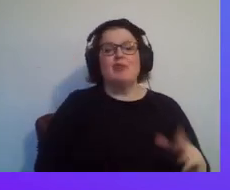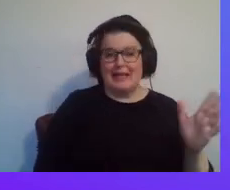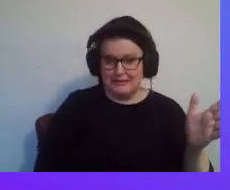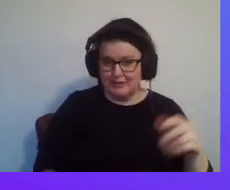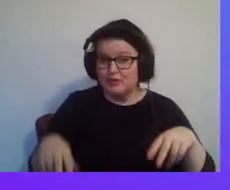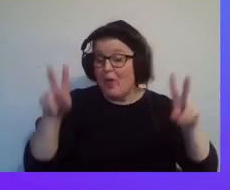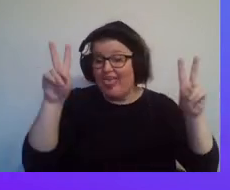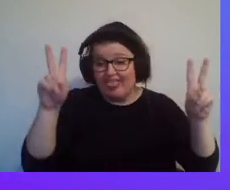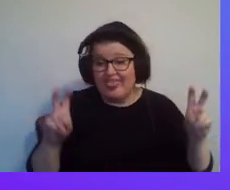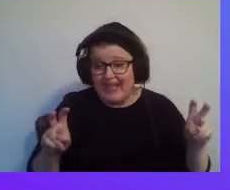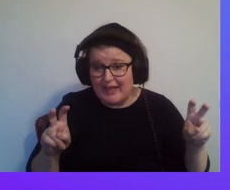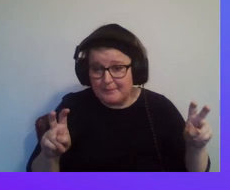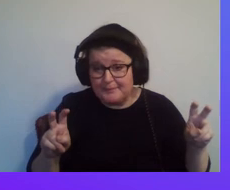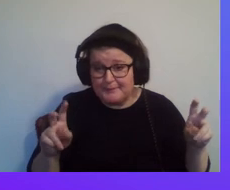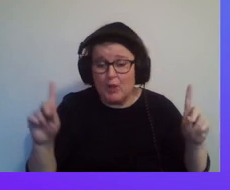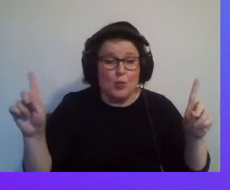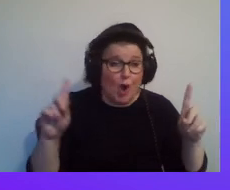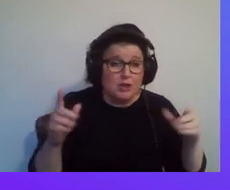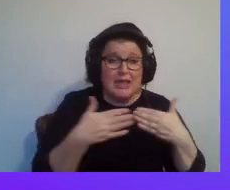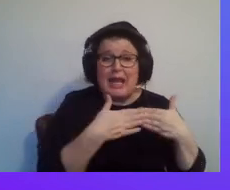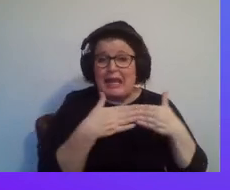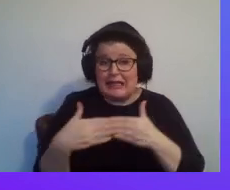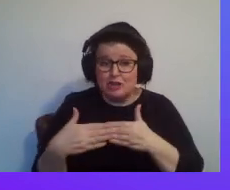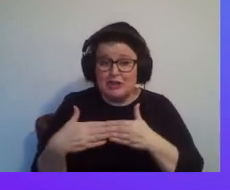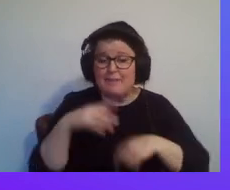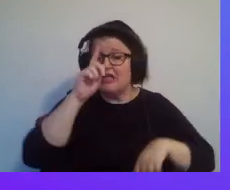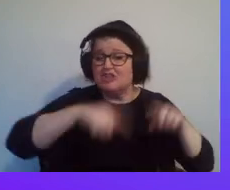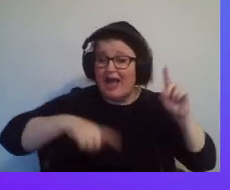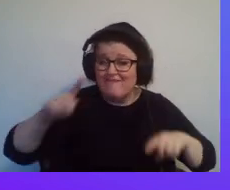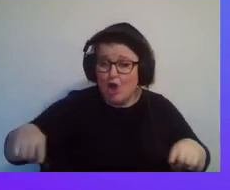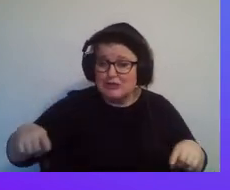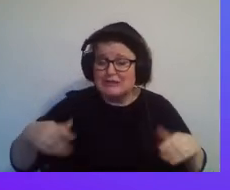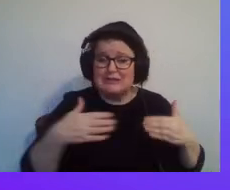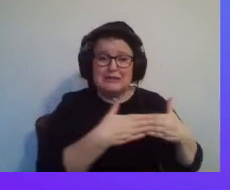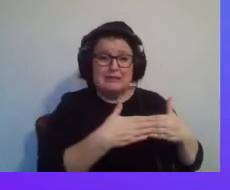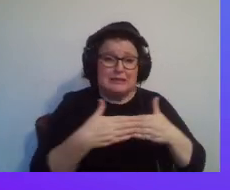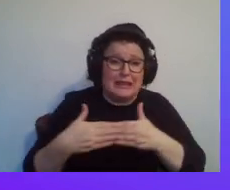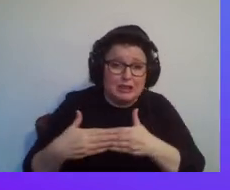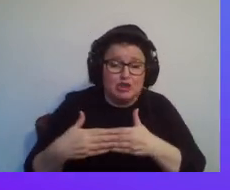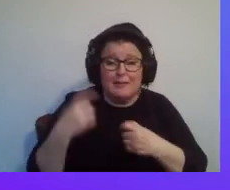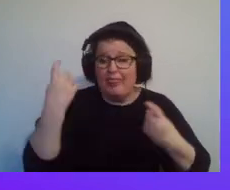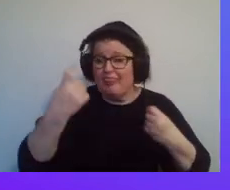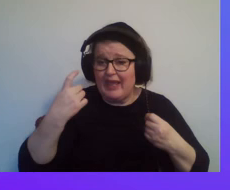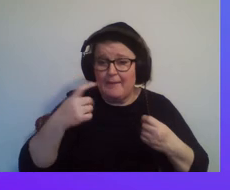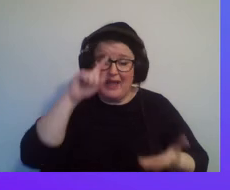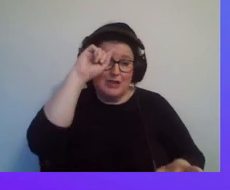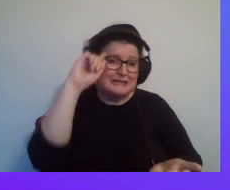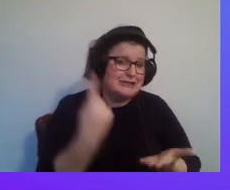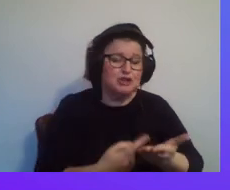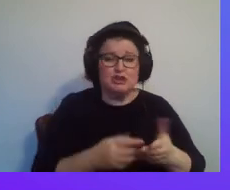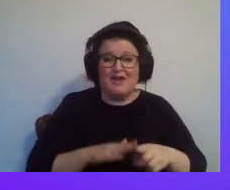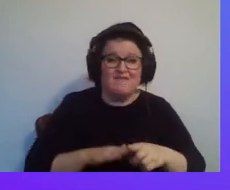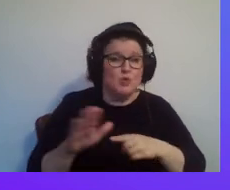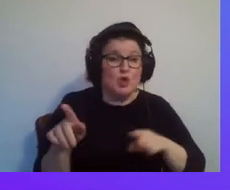and inclusion. So we are at the table making decisions about the future. It's about the culture and